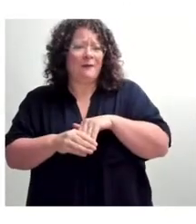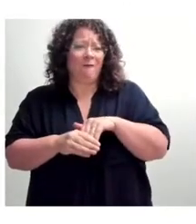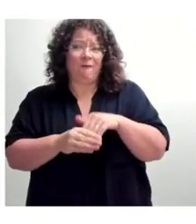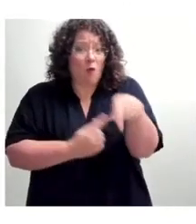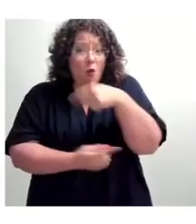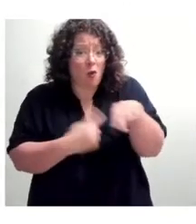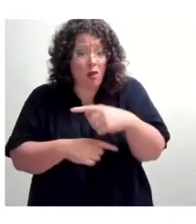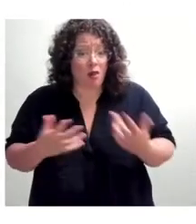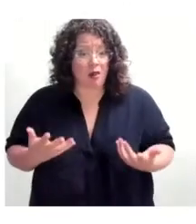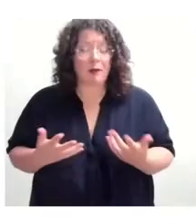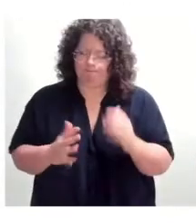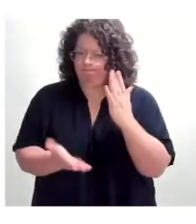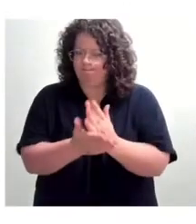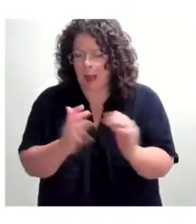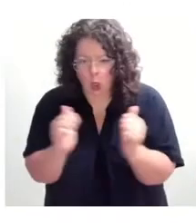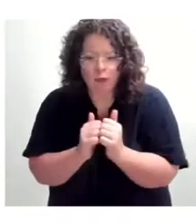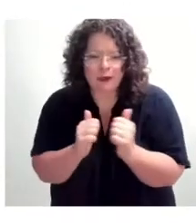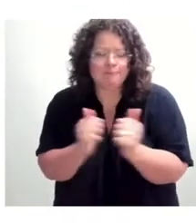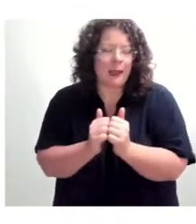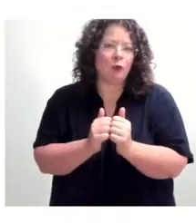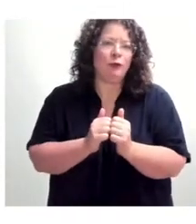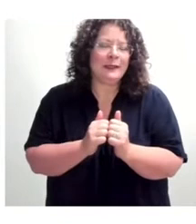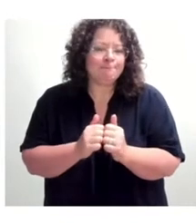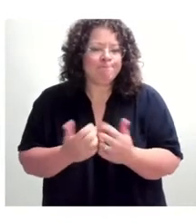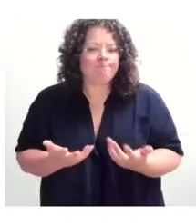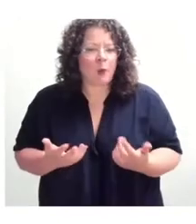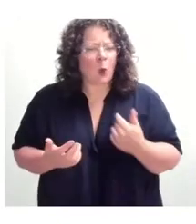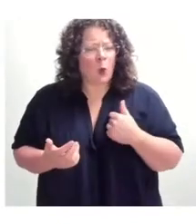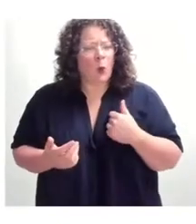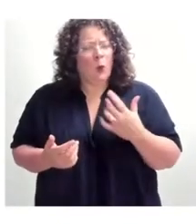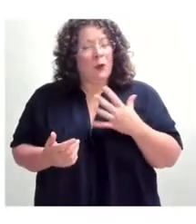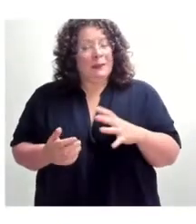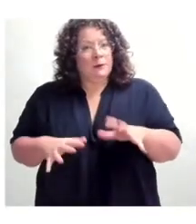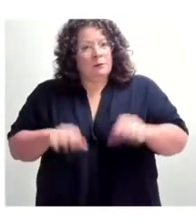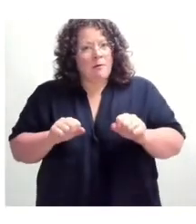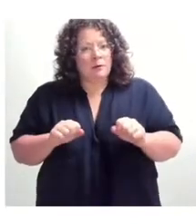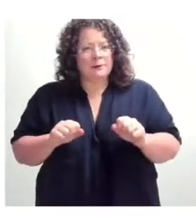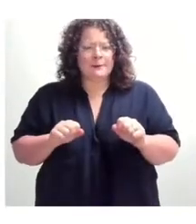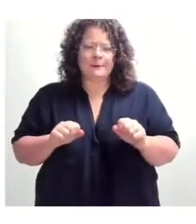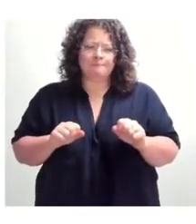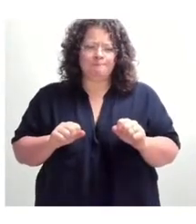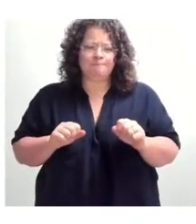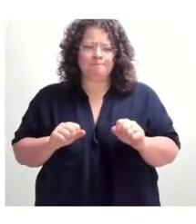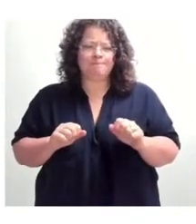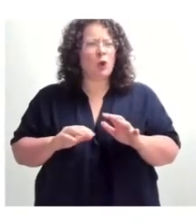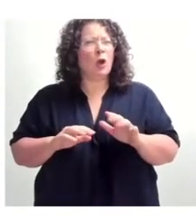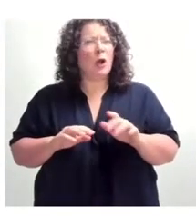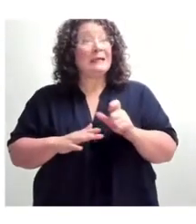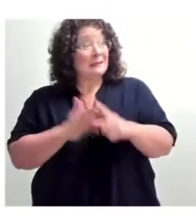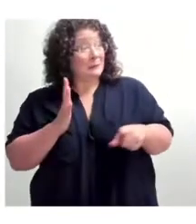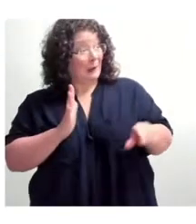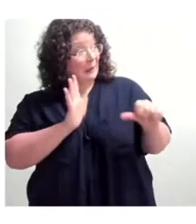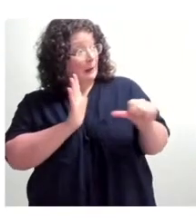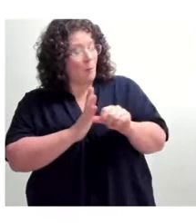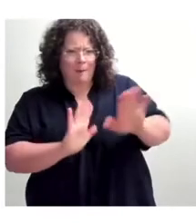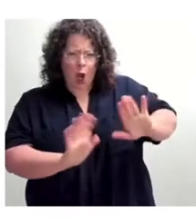as such a problem, because I think part of the really bad rep that disability has is because it's seen so frequently as a problem, you know, because, oh, you've got